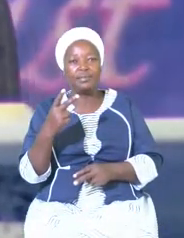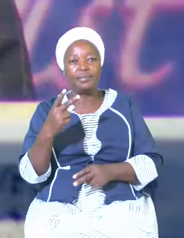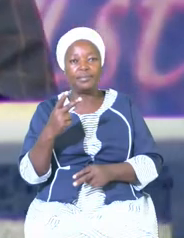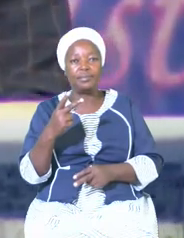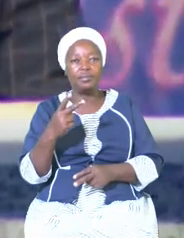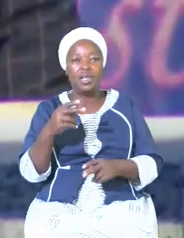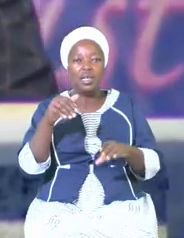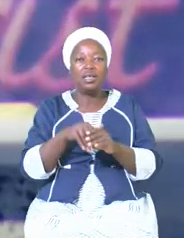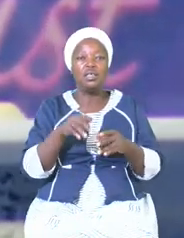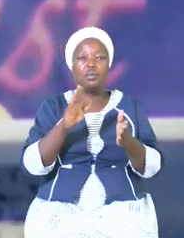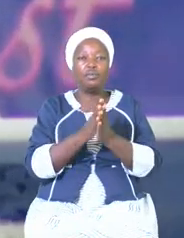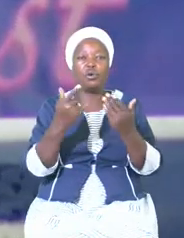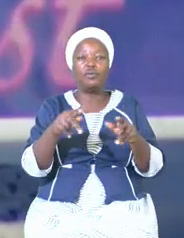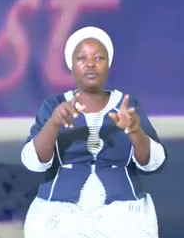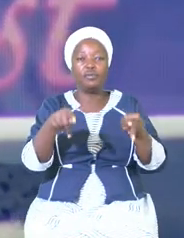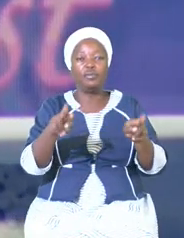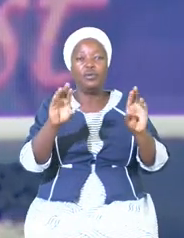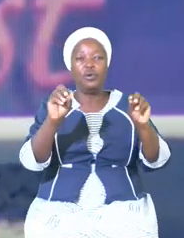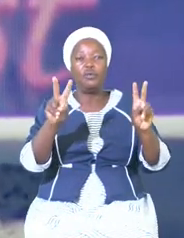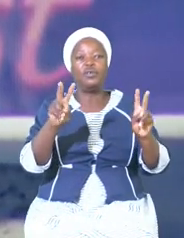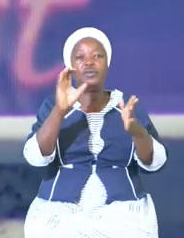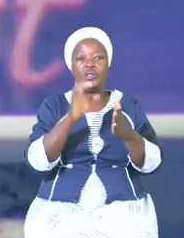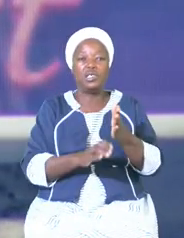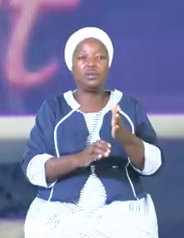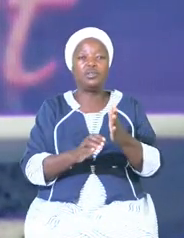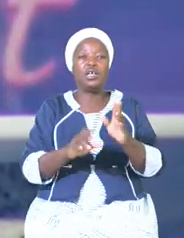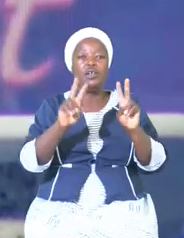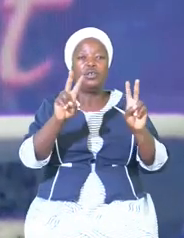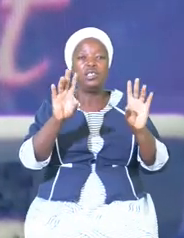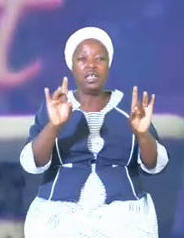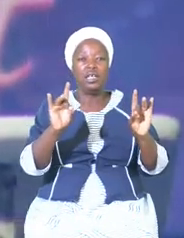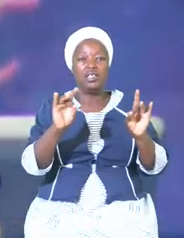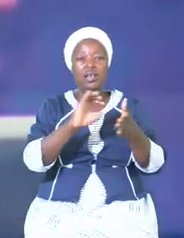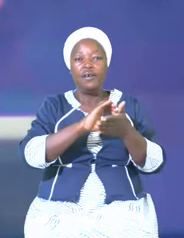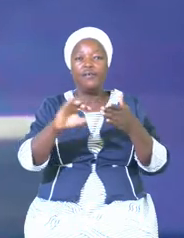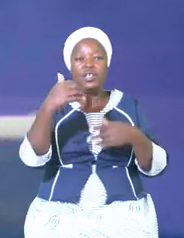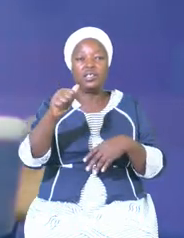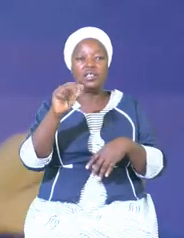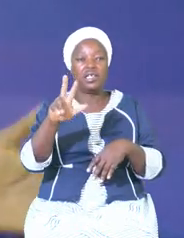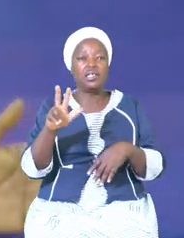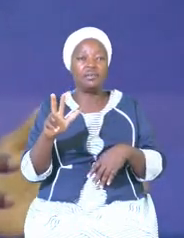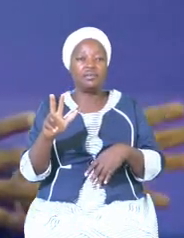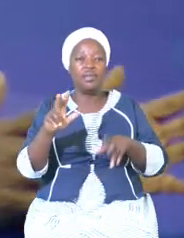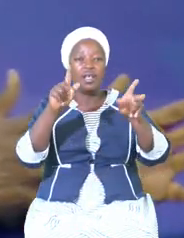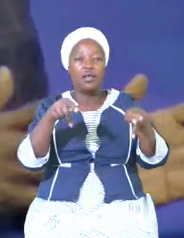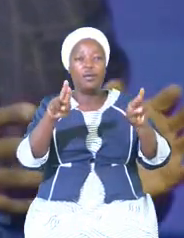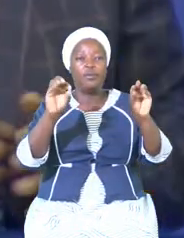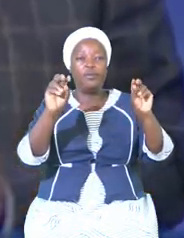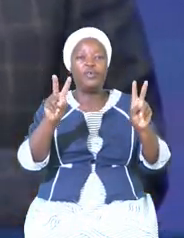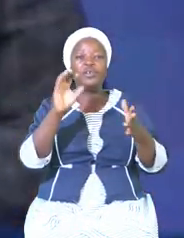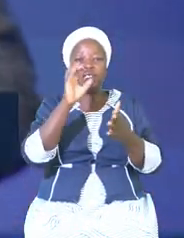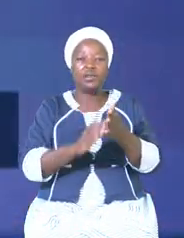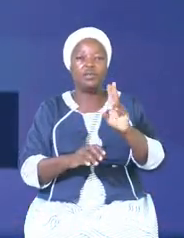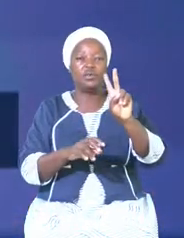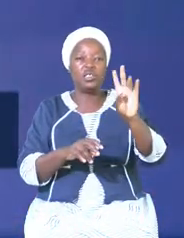Proverbs chapter 28, reading from verse 13. Proverbs chapter 28,